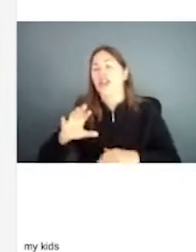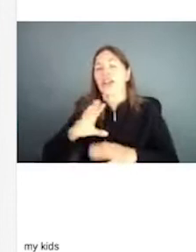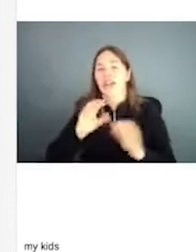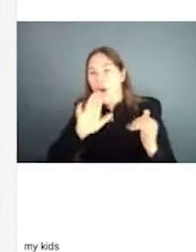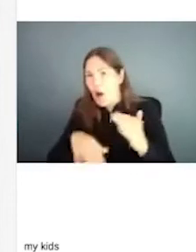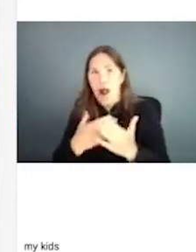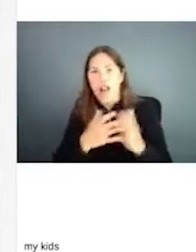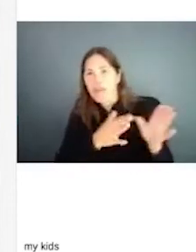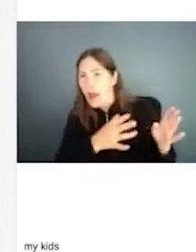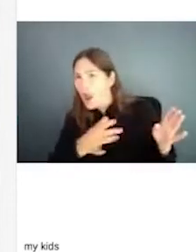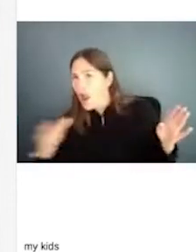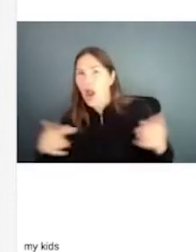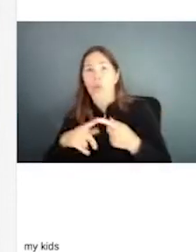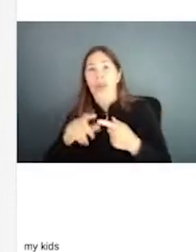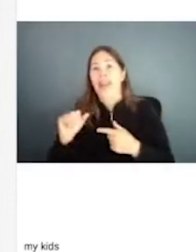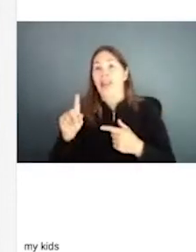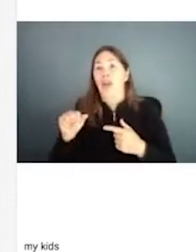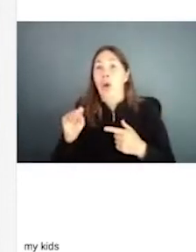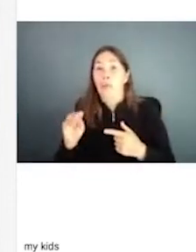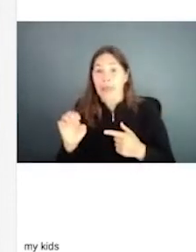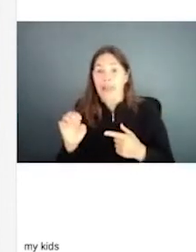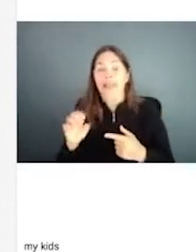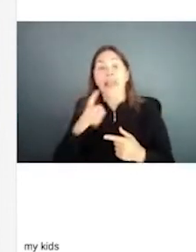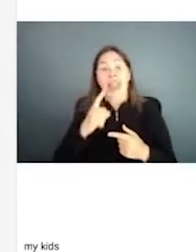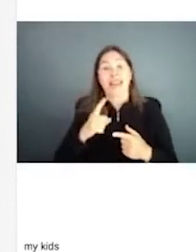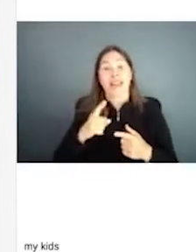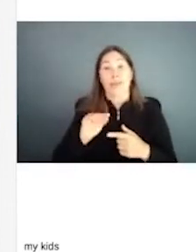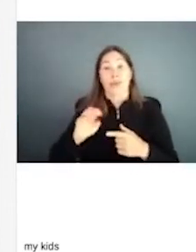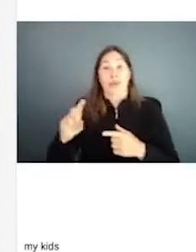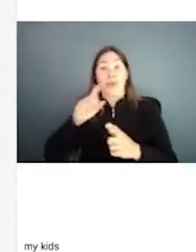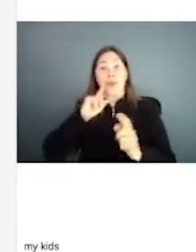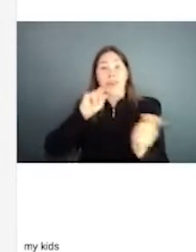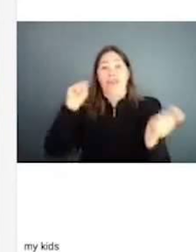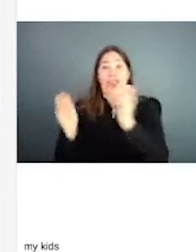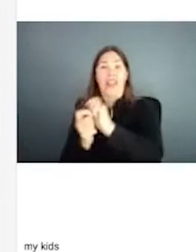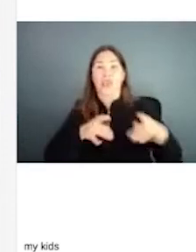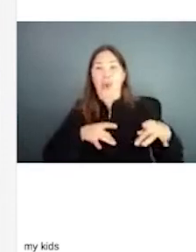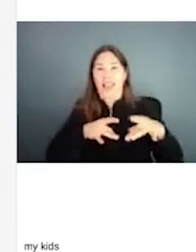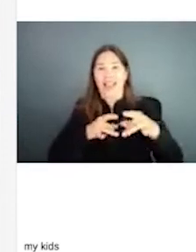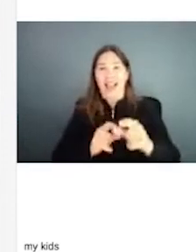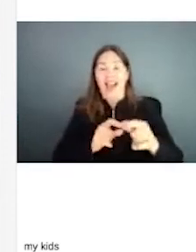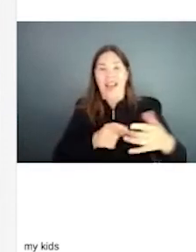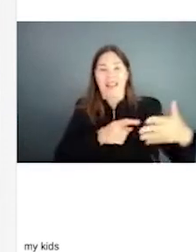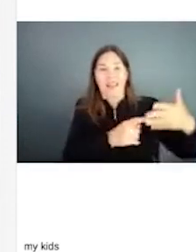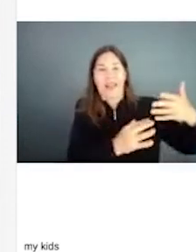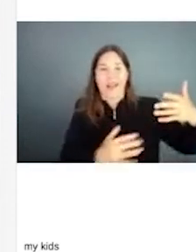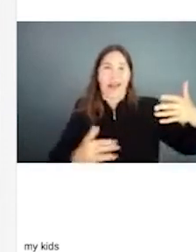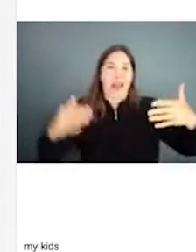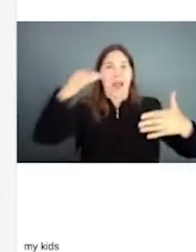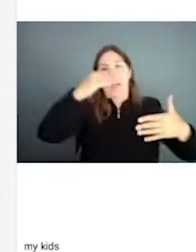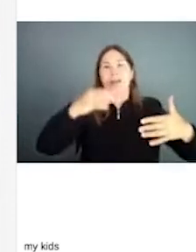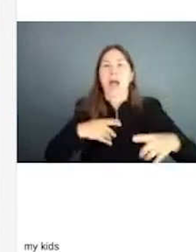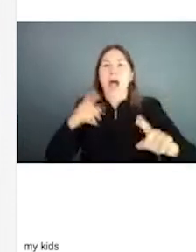Adobe courses came out and MAUD was redesigned, it was designed to align perfectly vertically up. Objective 1 and